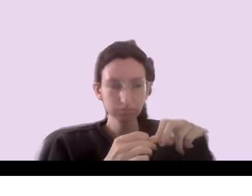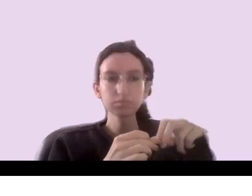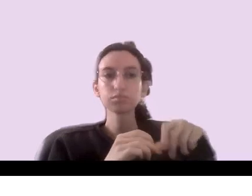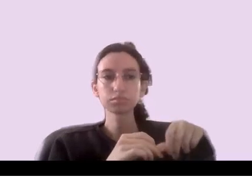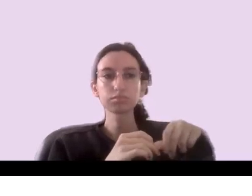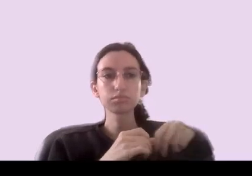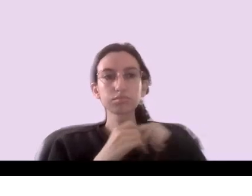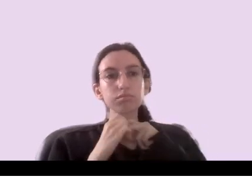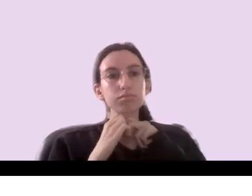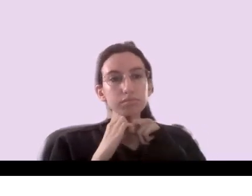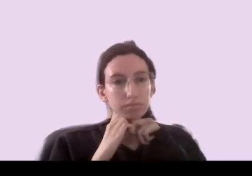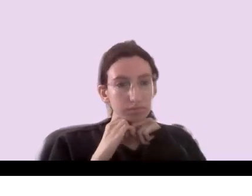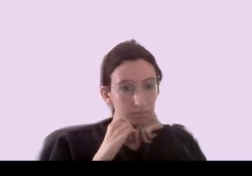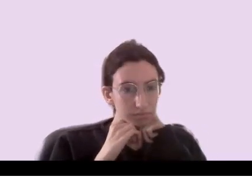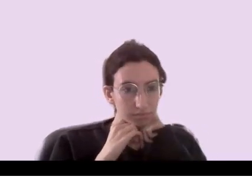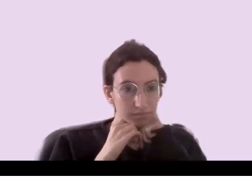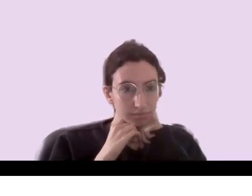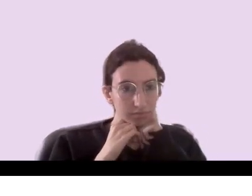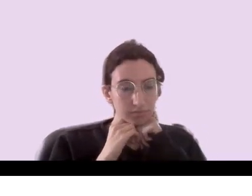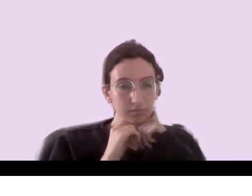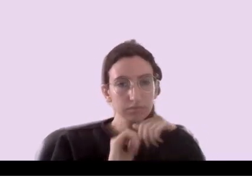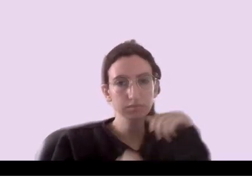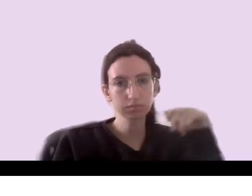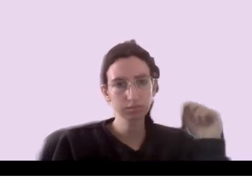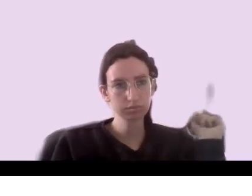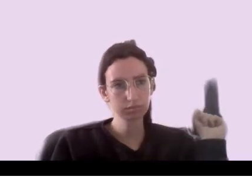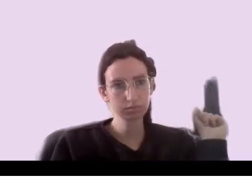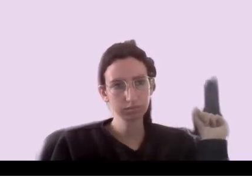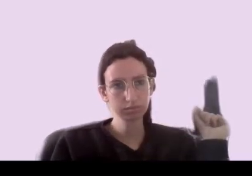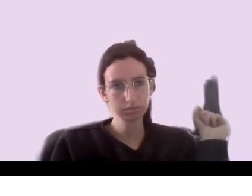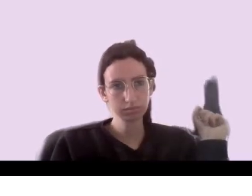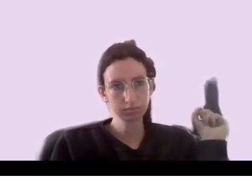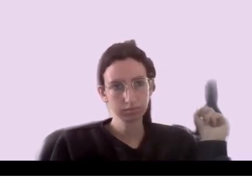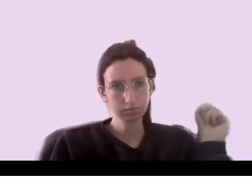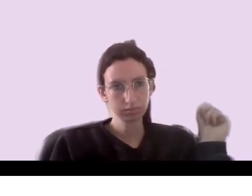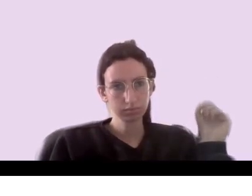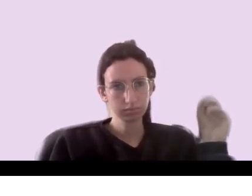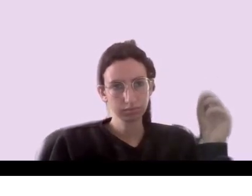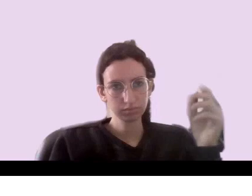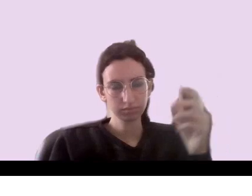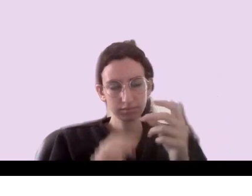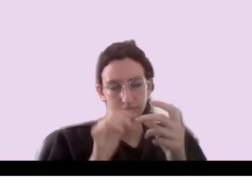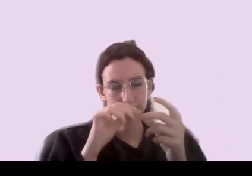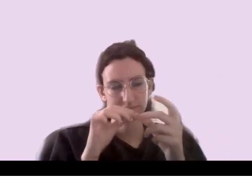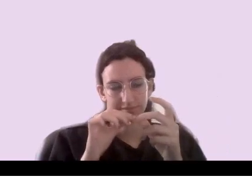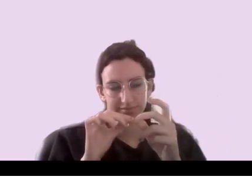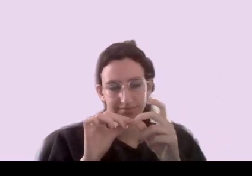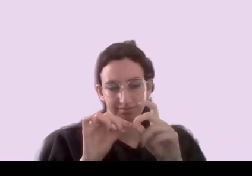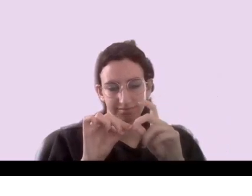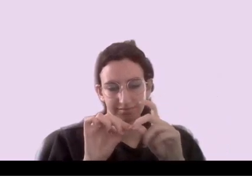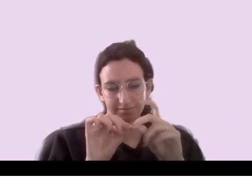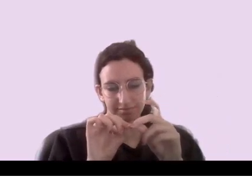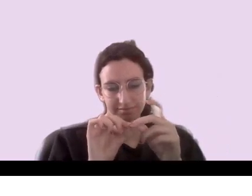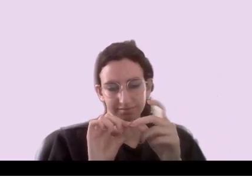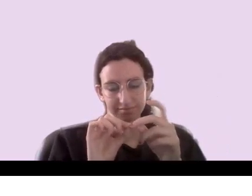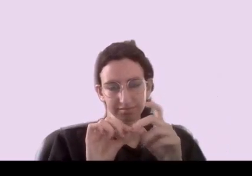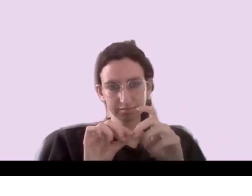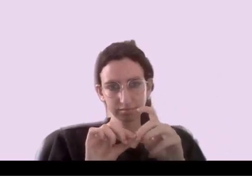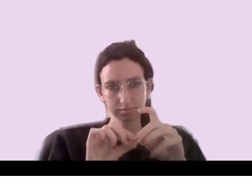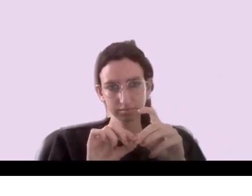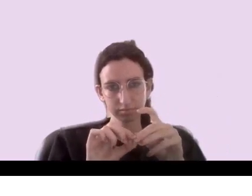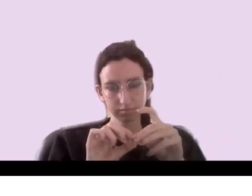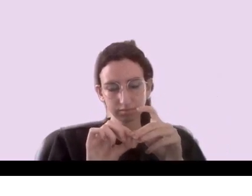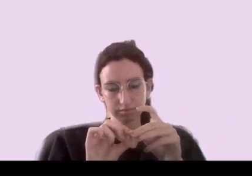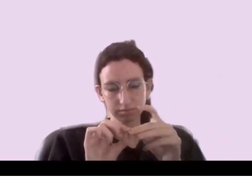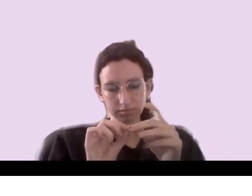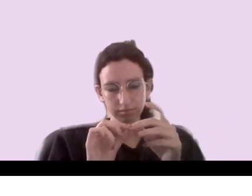I have had good teachers in mathematics at high school, at the end of high school, and also in